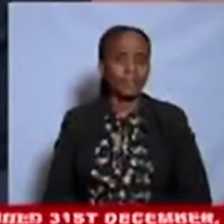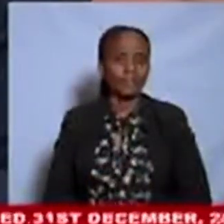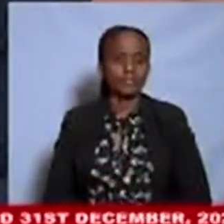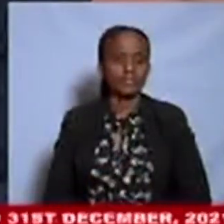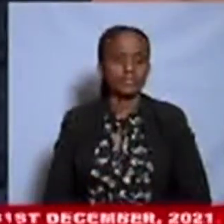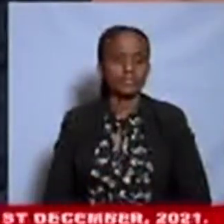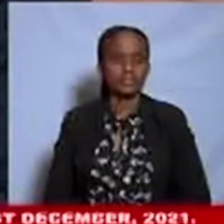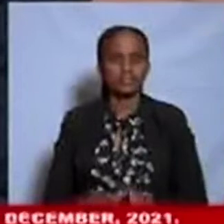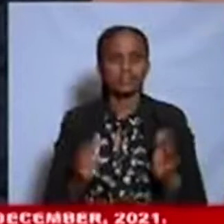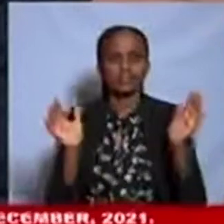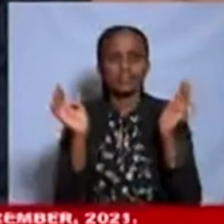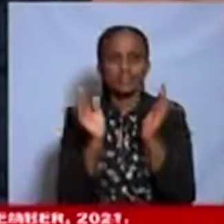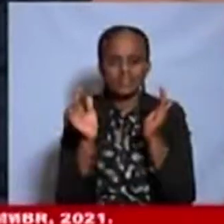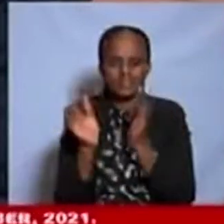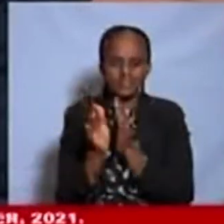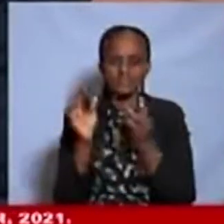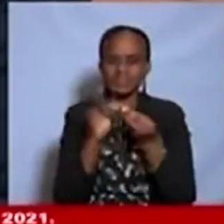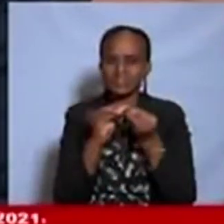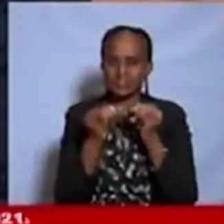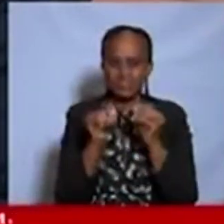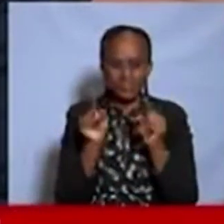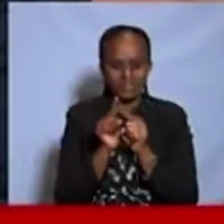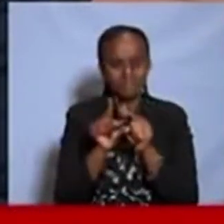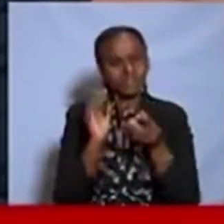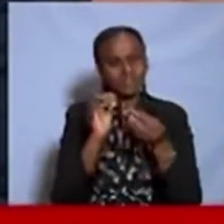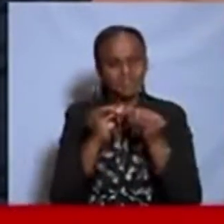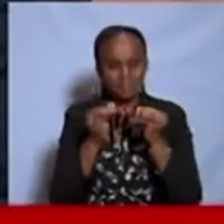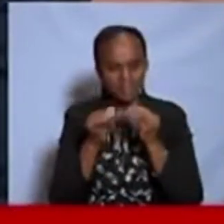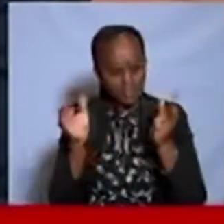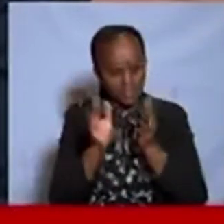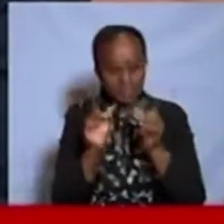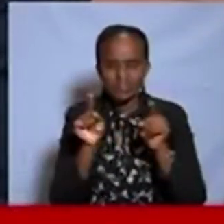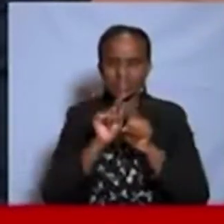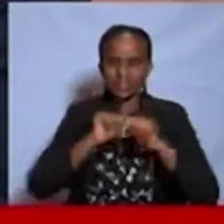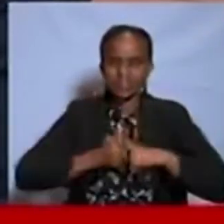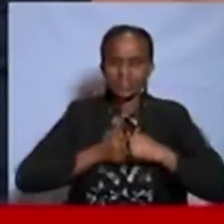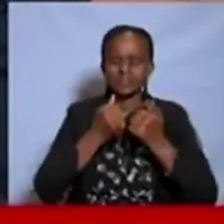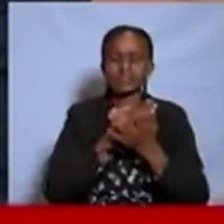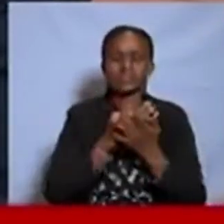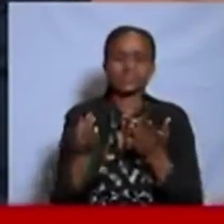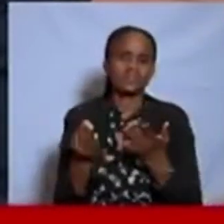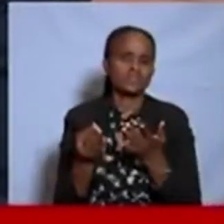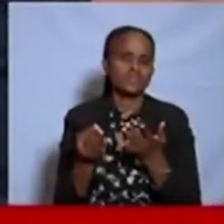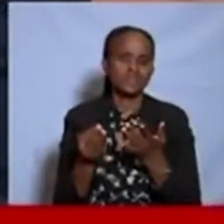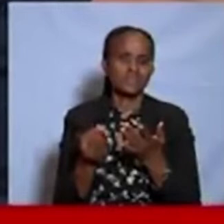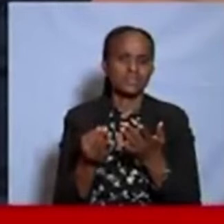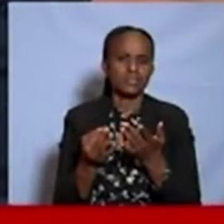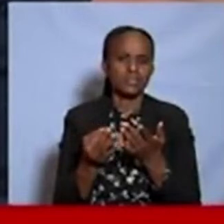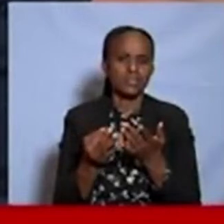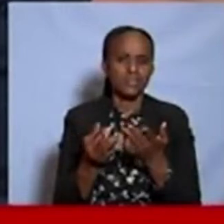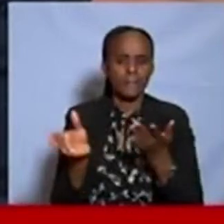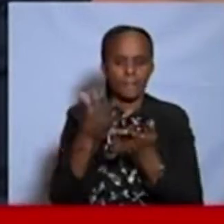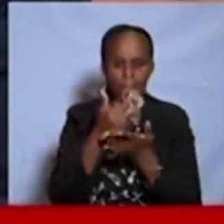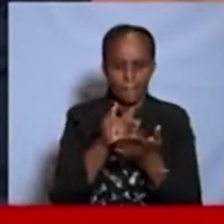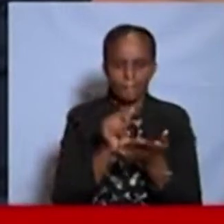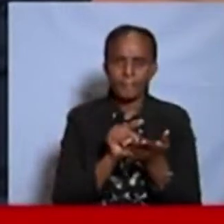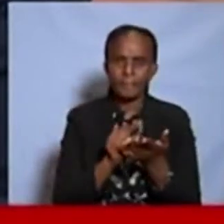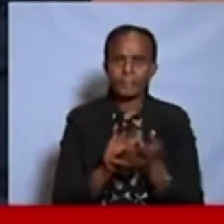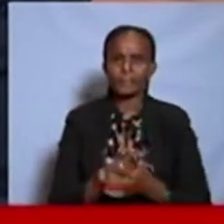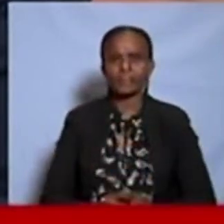these small figures? And even if they are small figures, we even fail to correct.